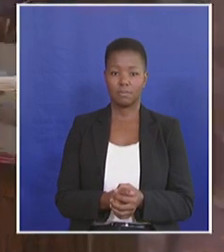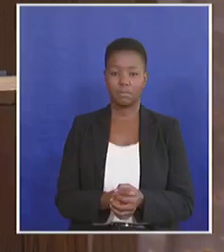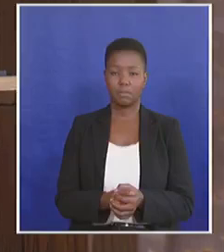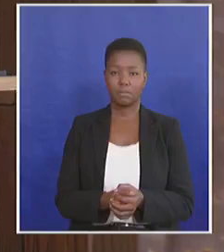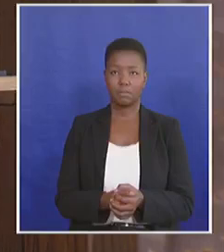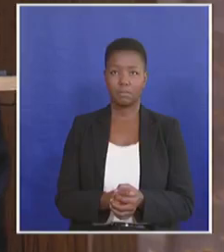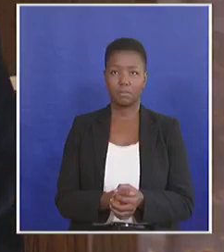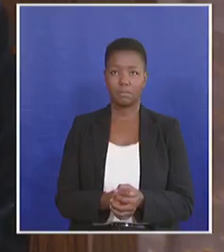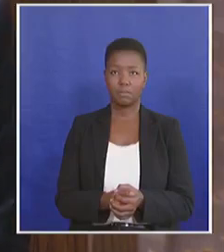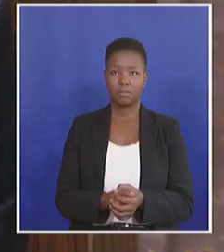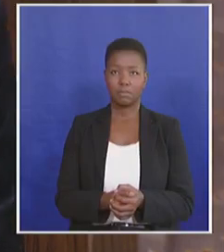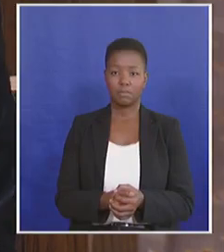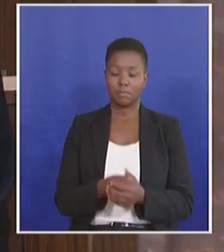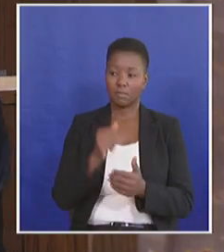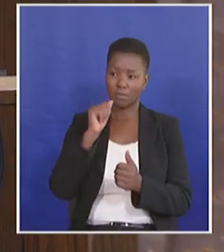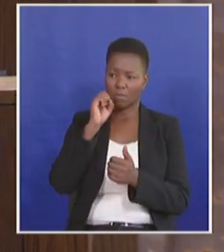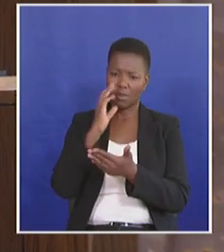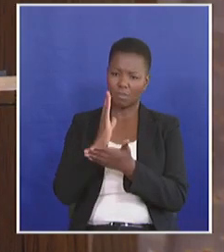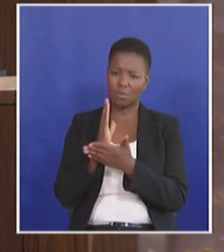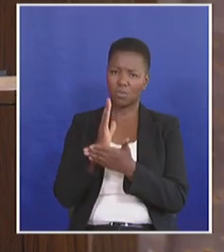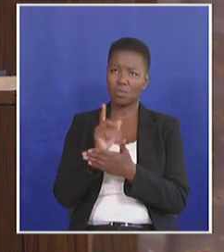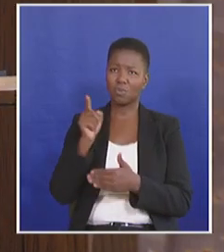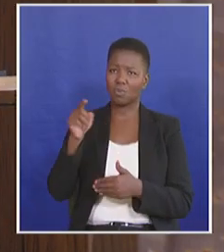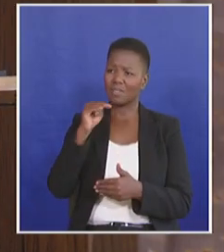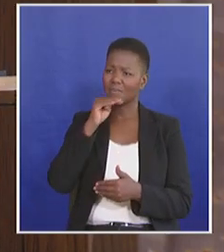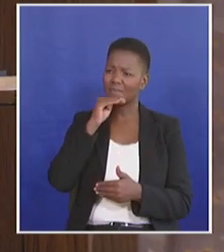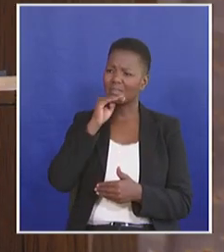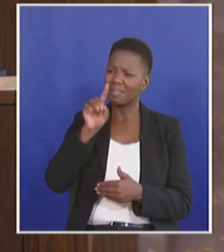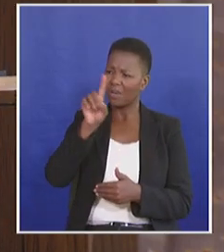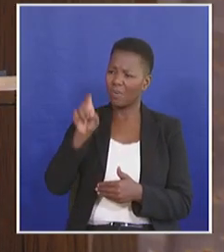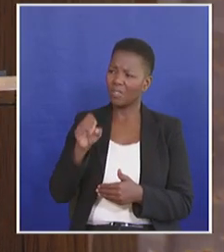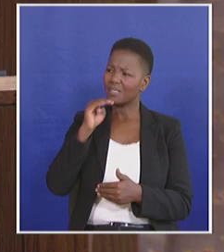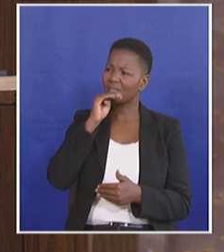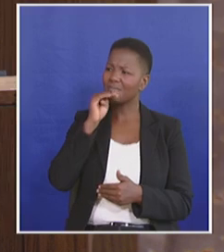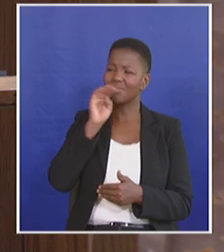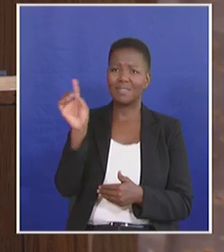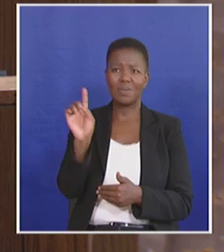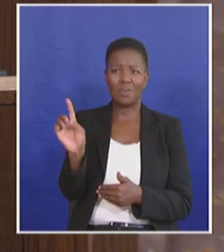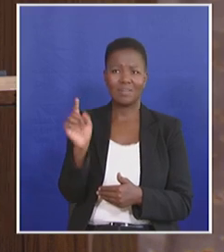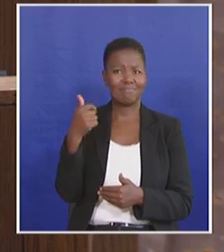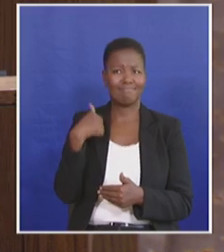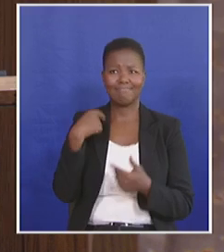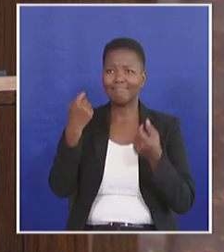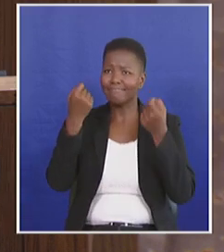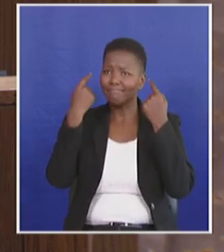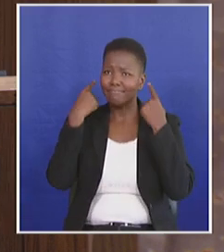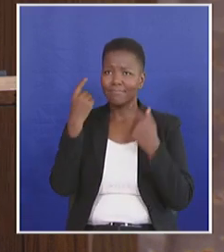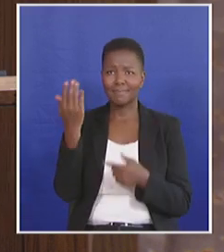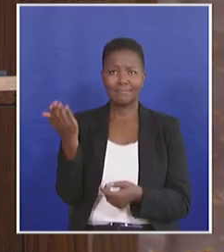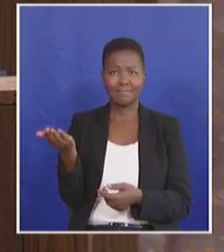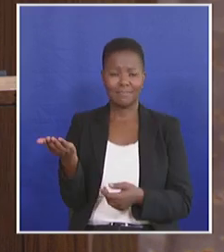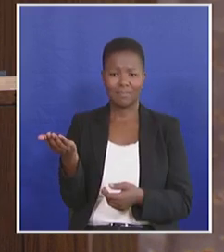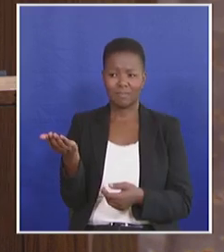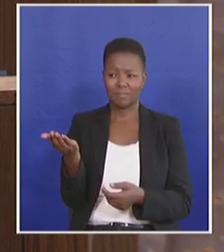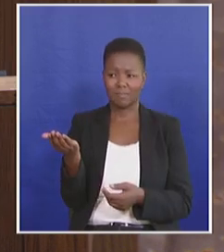Entirely sure of what the honourable member is meaning by his question. I mean, in